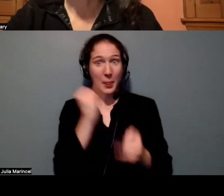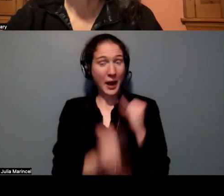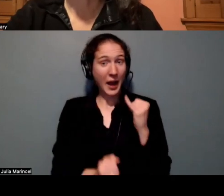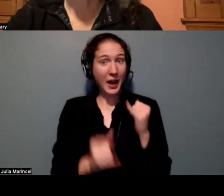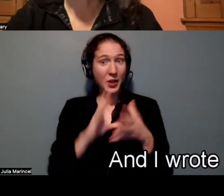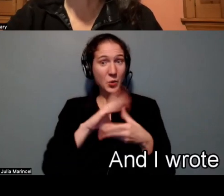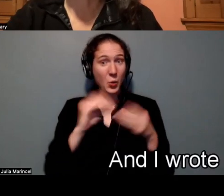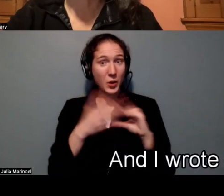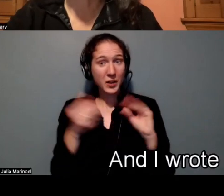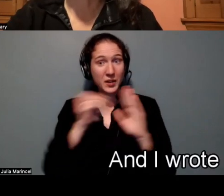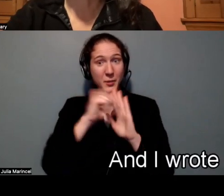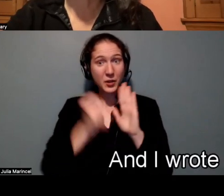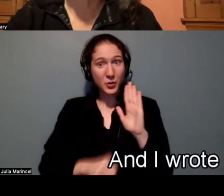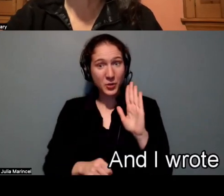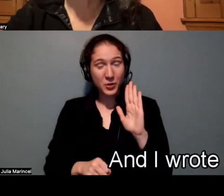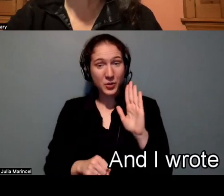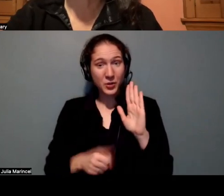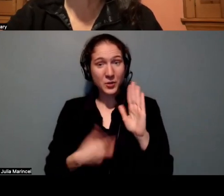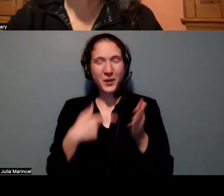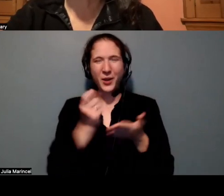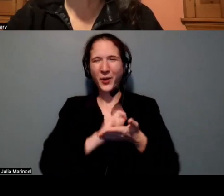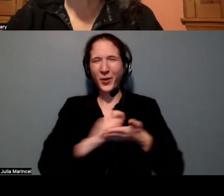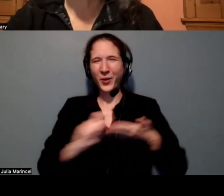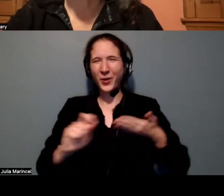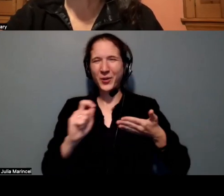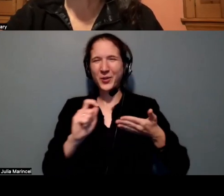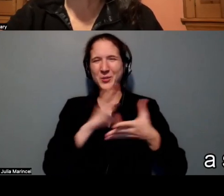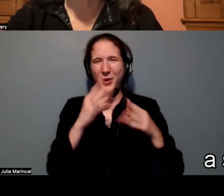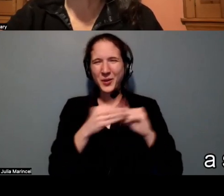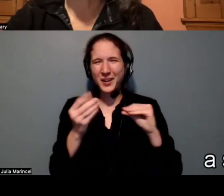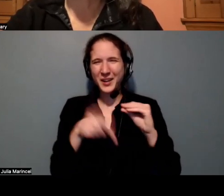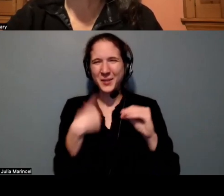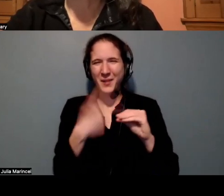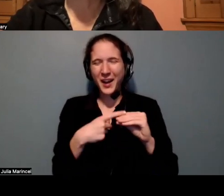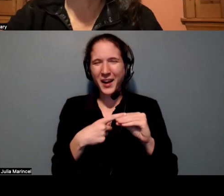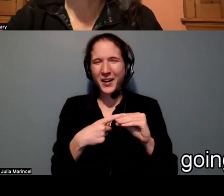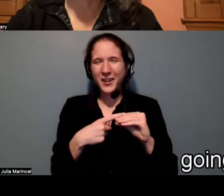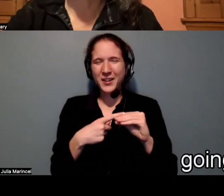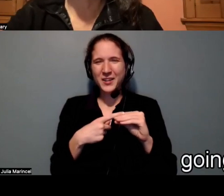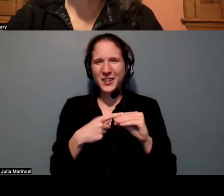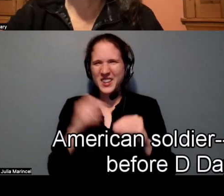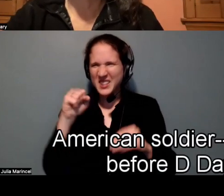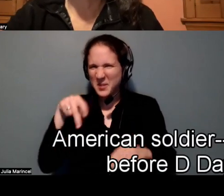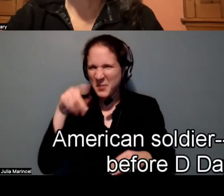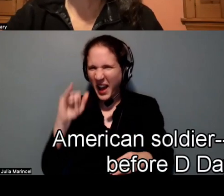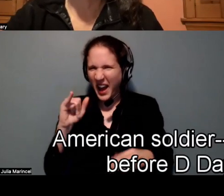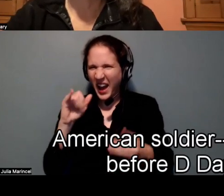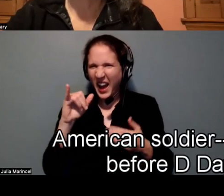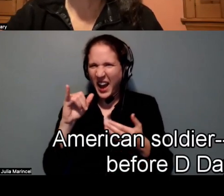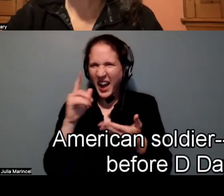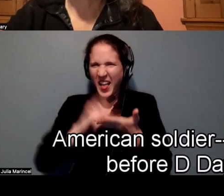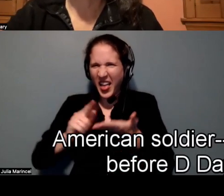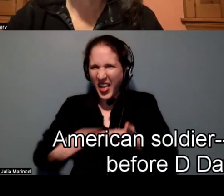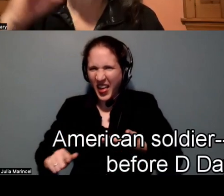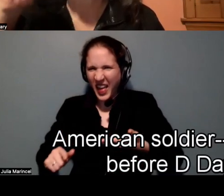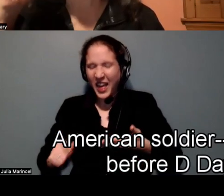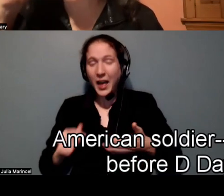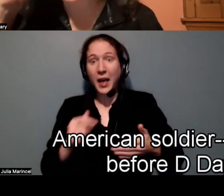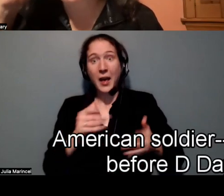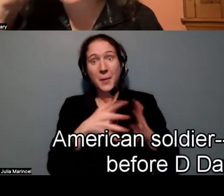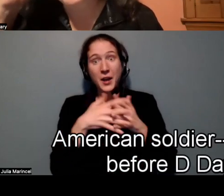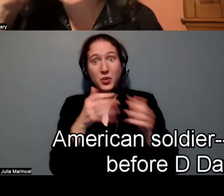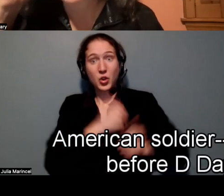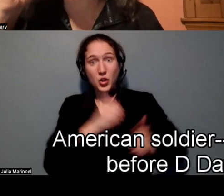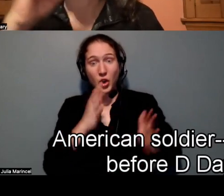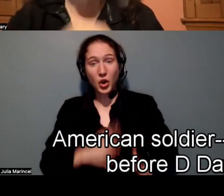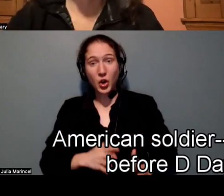semester. And I wrote a story about a spy an American soldier going ashore just